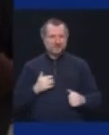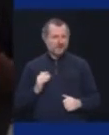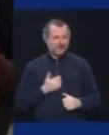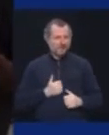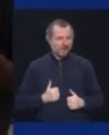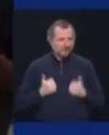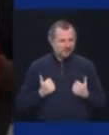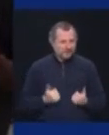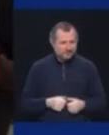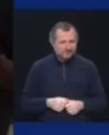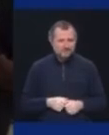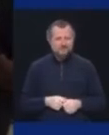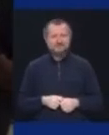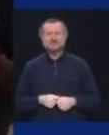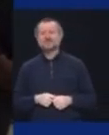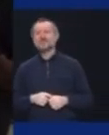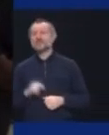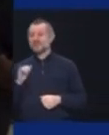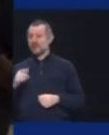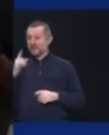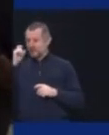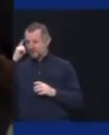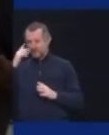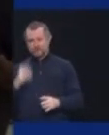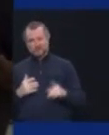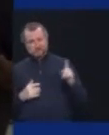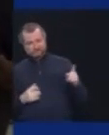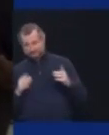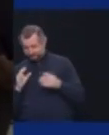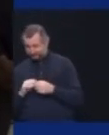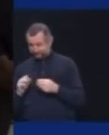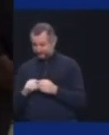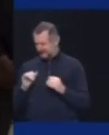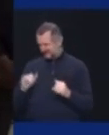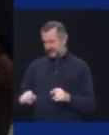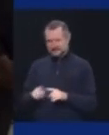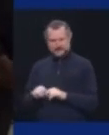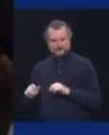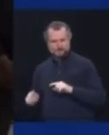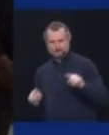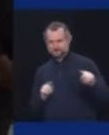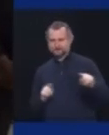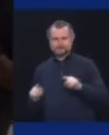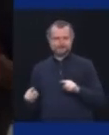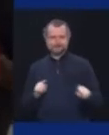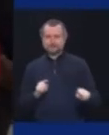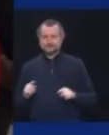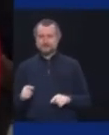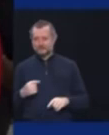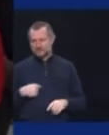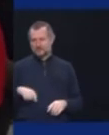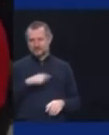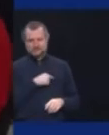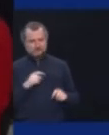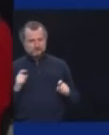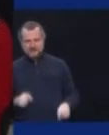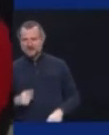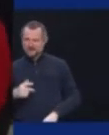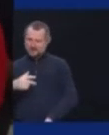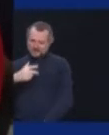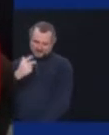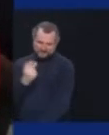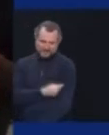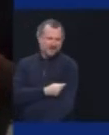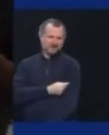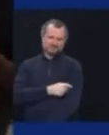And that's what the governor is talking about. We must take the vaccine. The